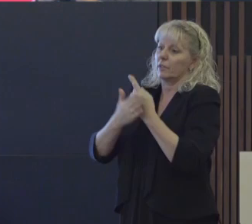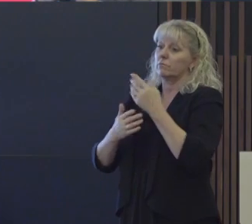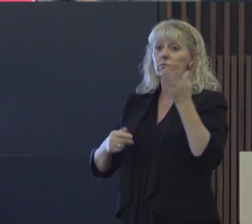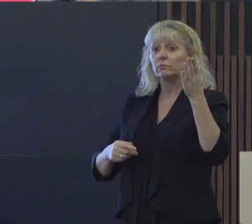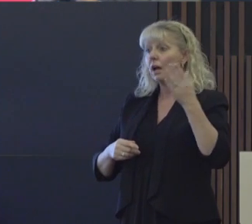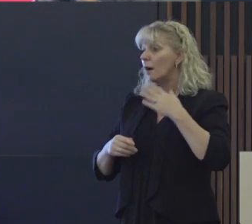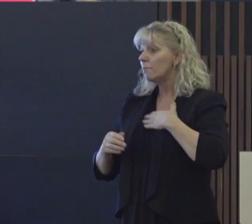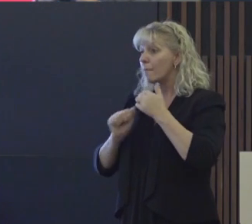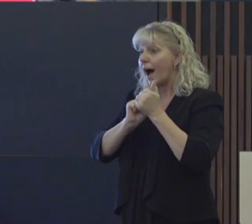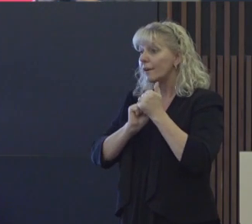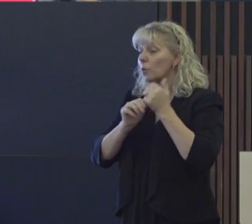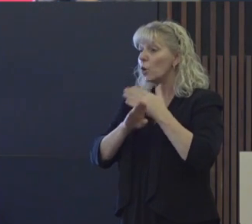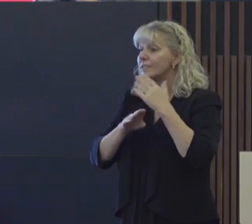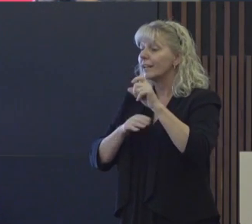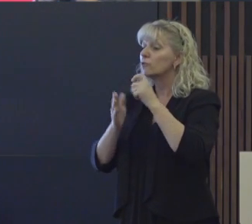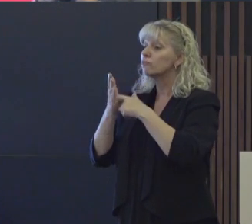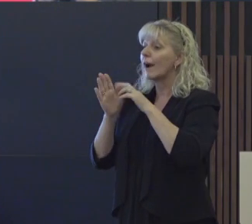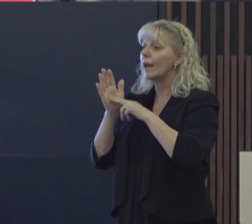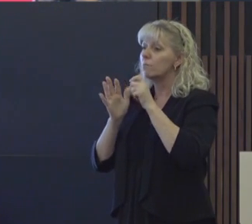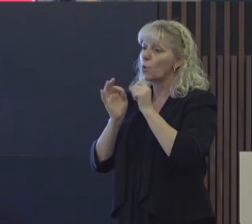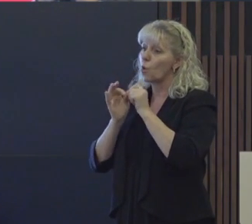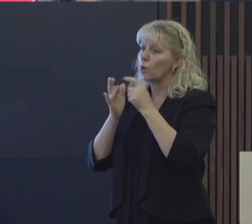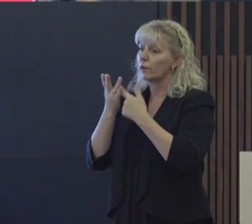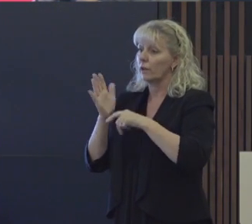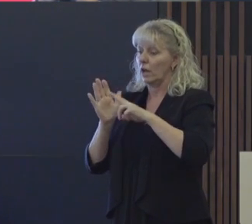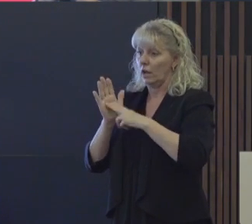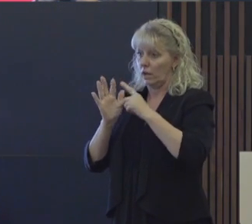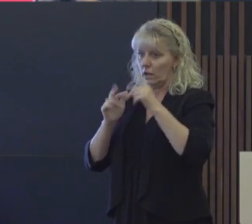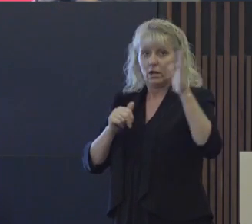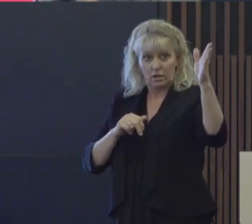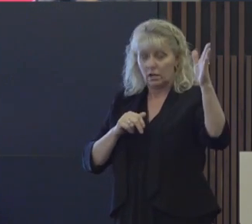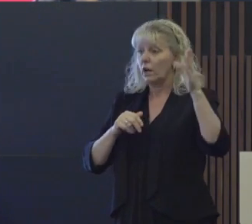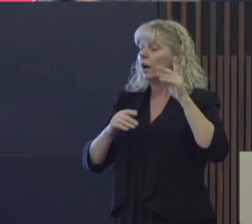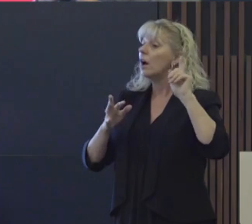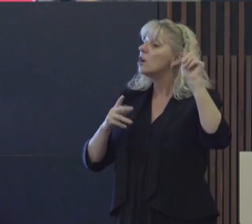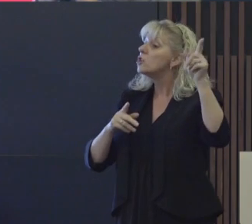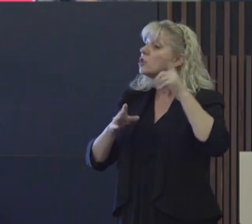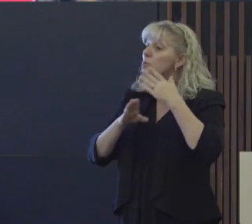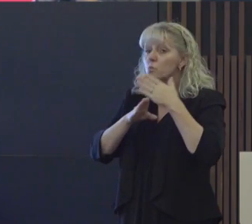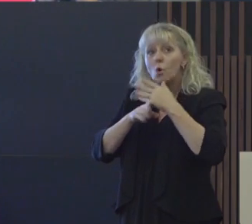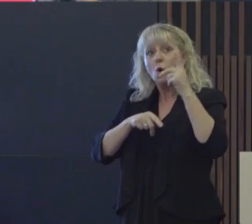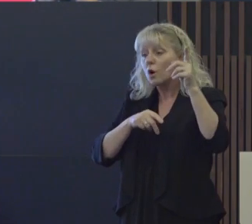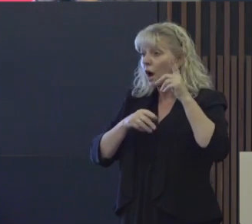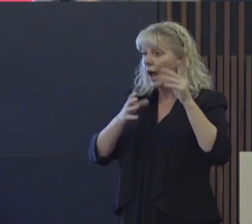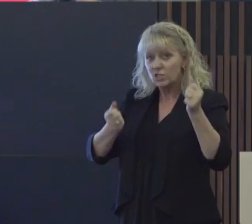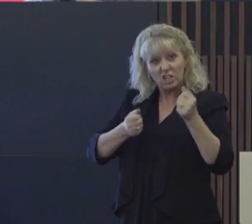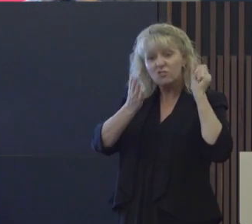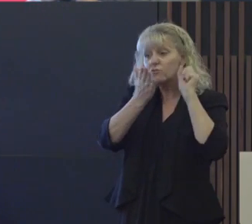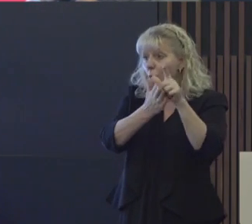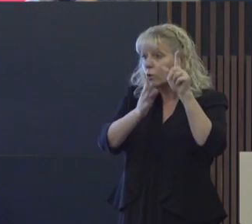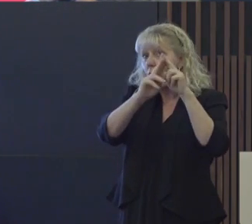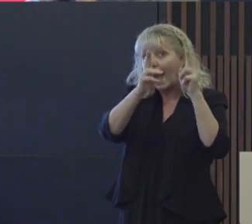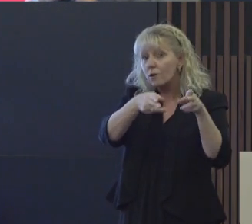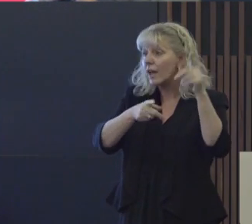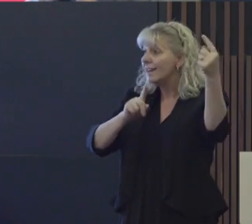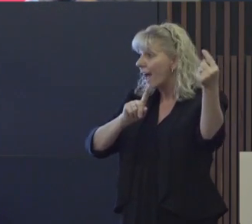loves guide dogs. She has a car, but, she sold her house to make that possible for me to work for guide dogs. And so